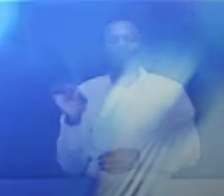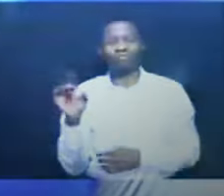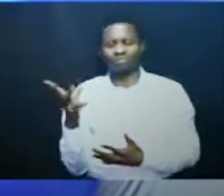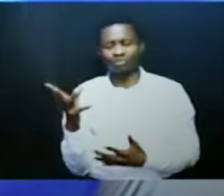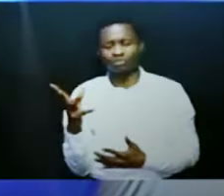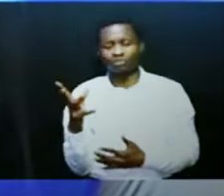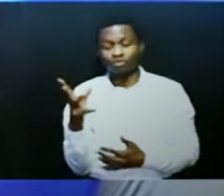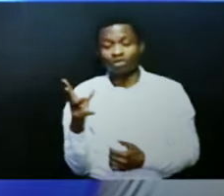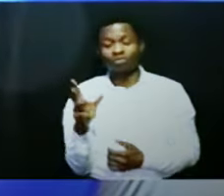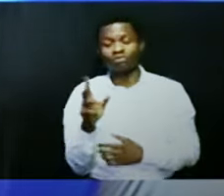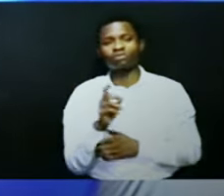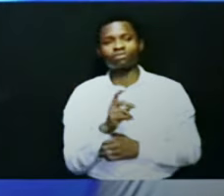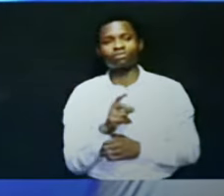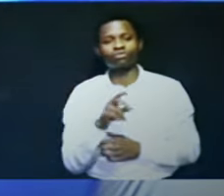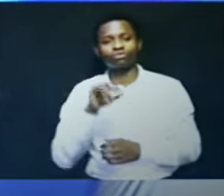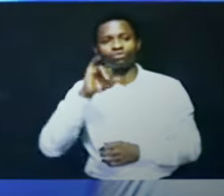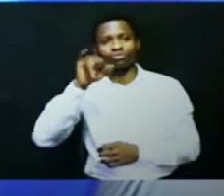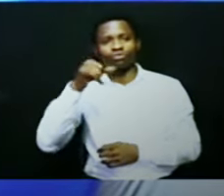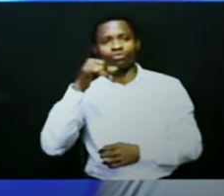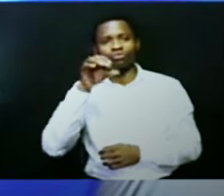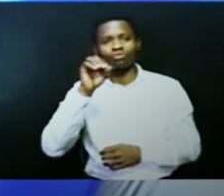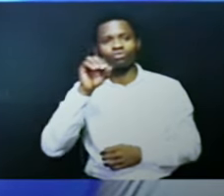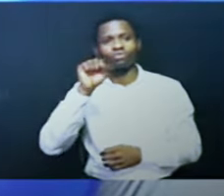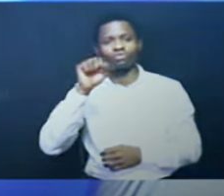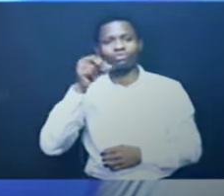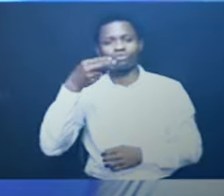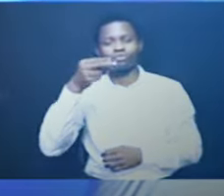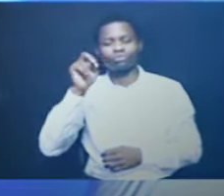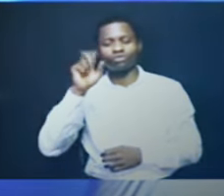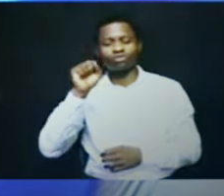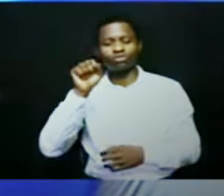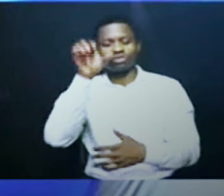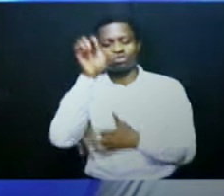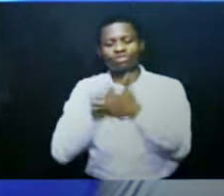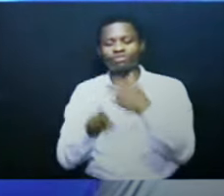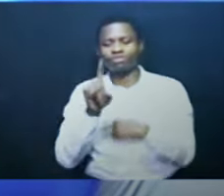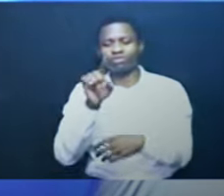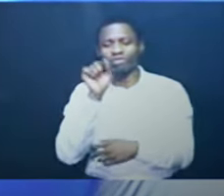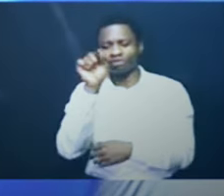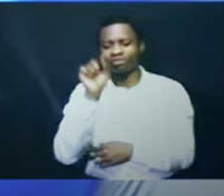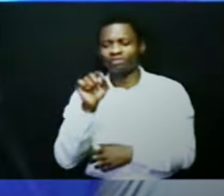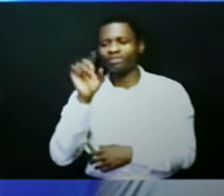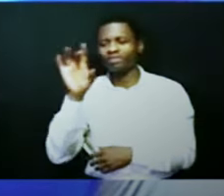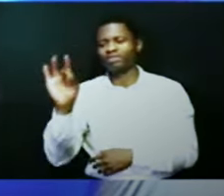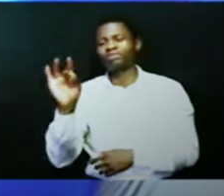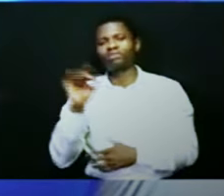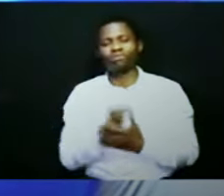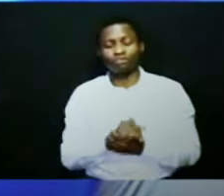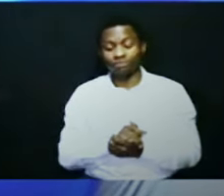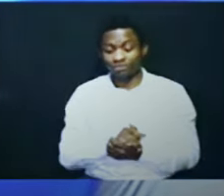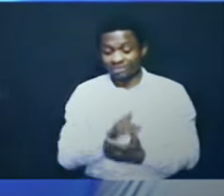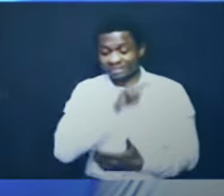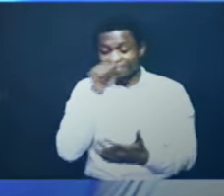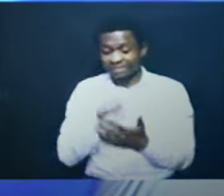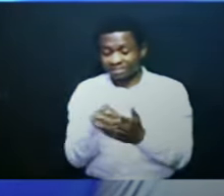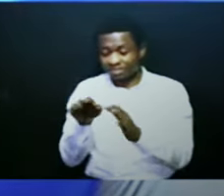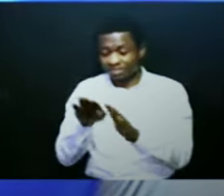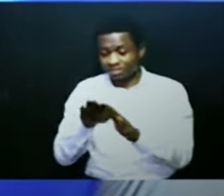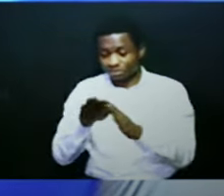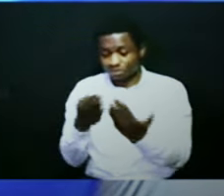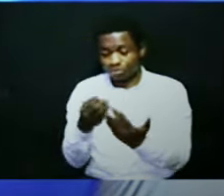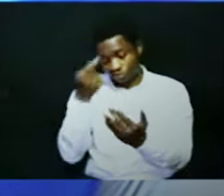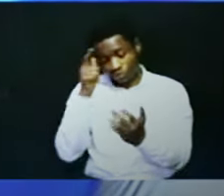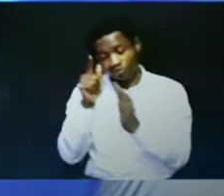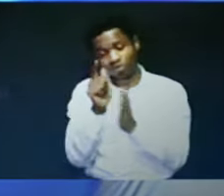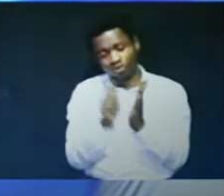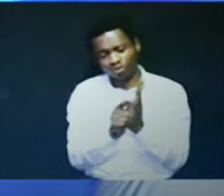James Version. Joshua 1 verse 8. This book of the law shall